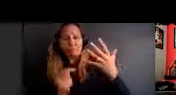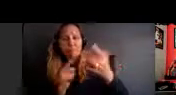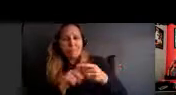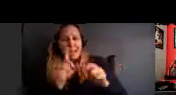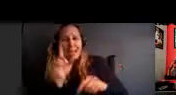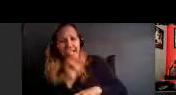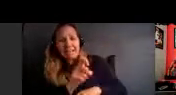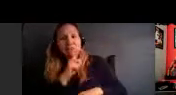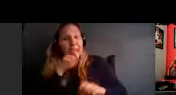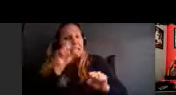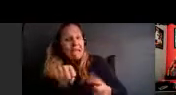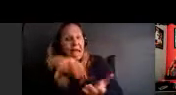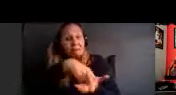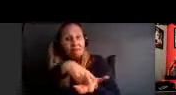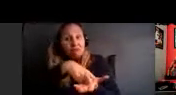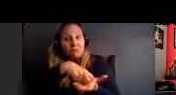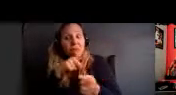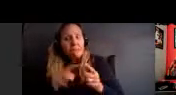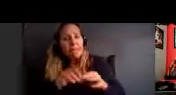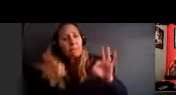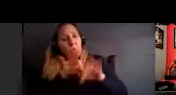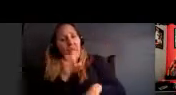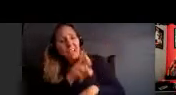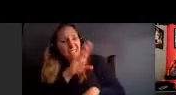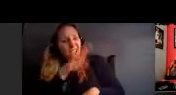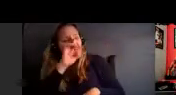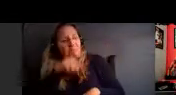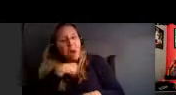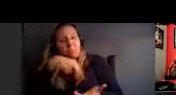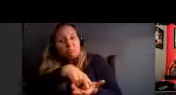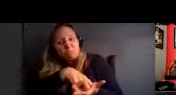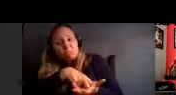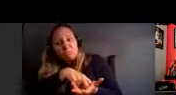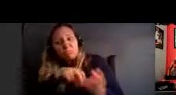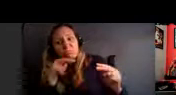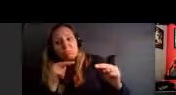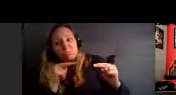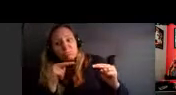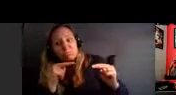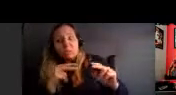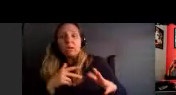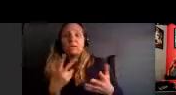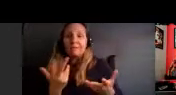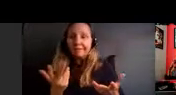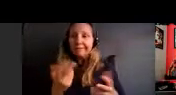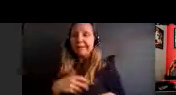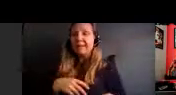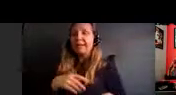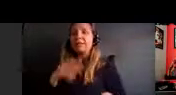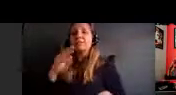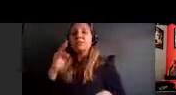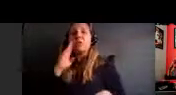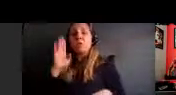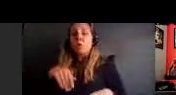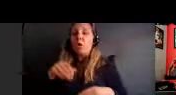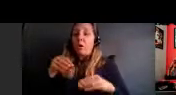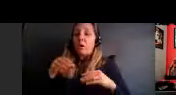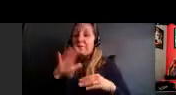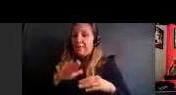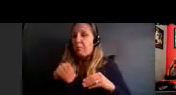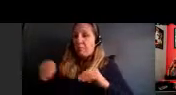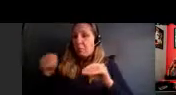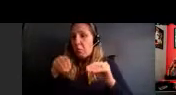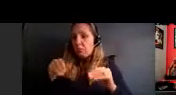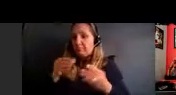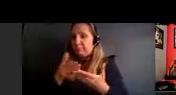a knee, but just make sure you ask the person if that's cool. And of course, as I mentioned earlier, for many people, their mobility device, whether it's